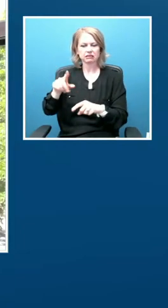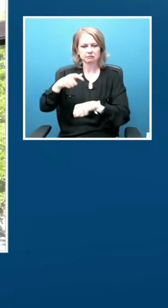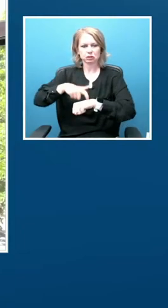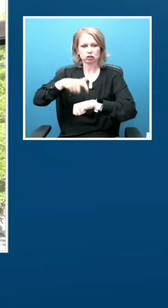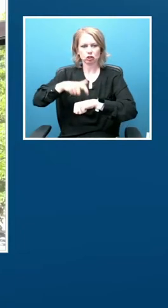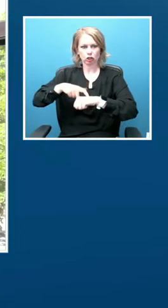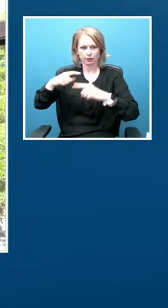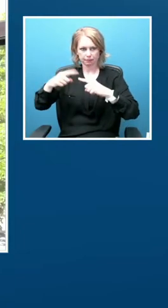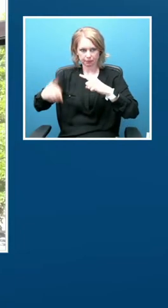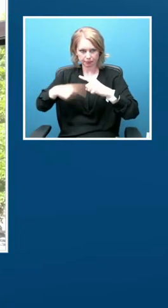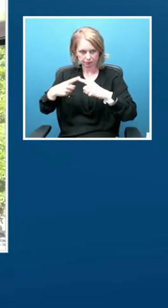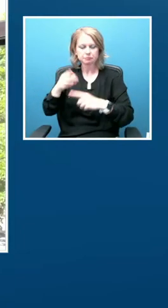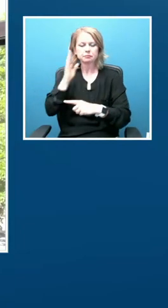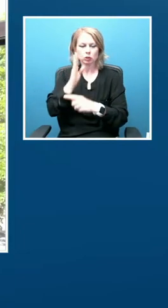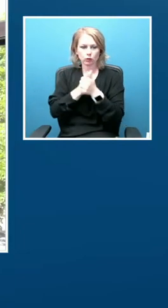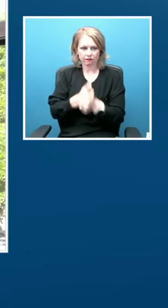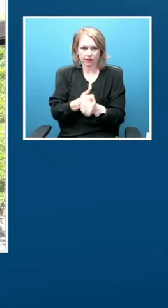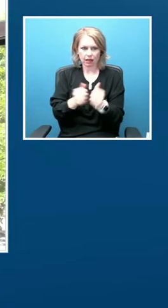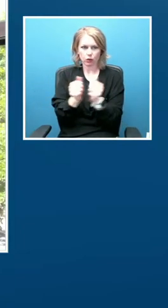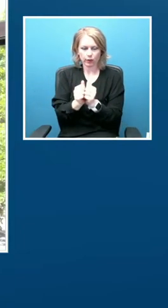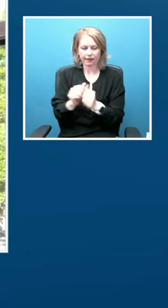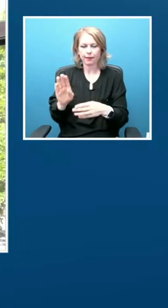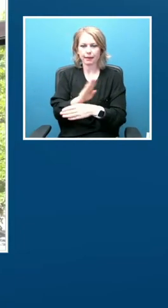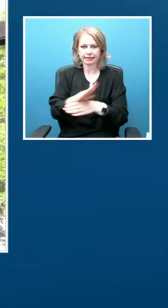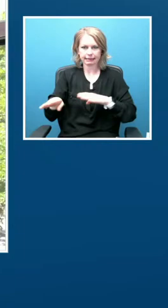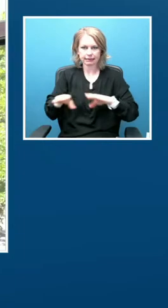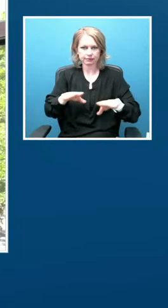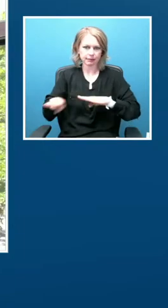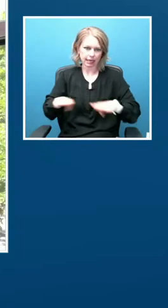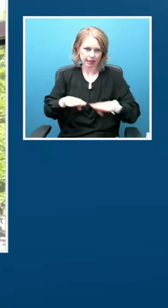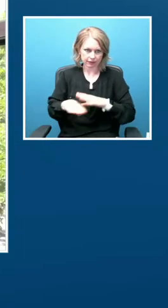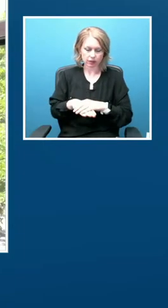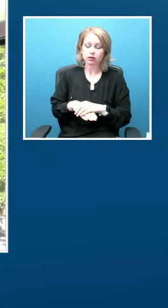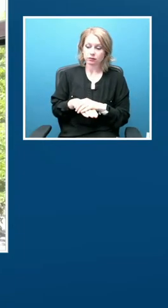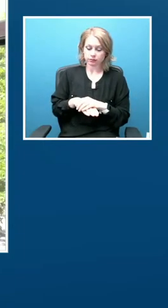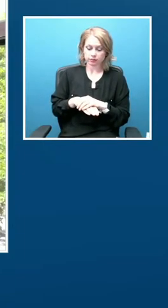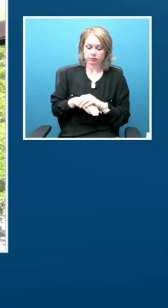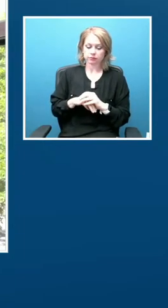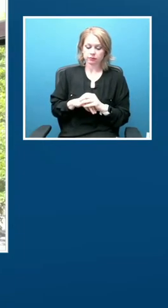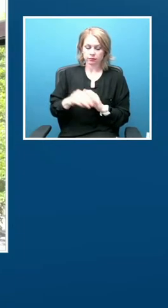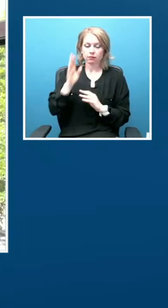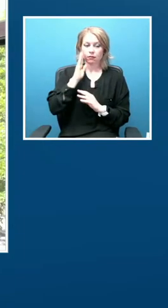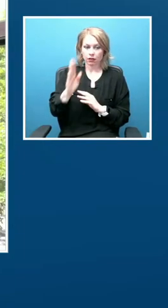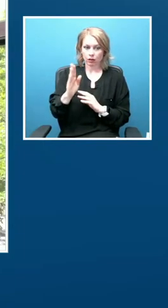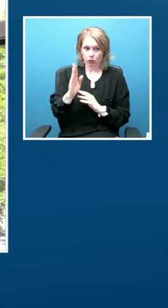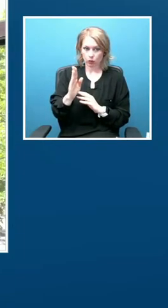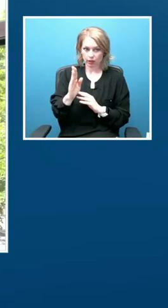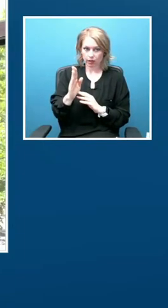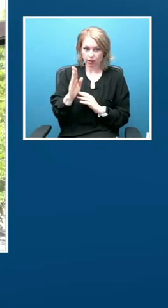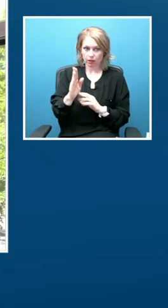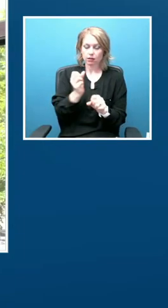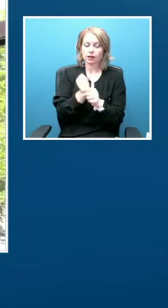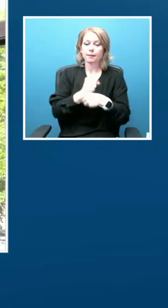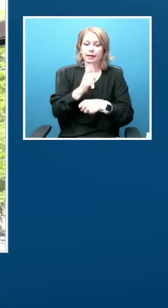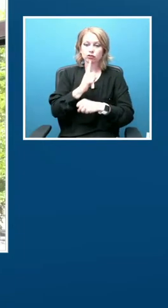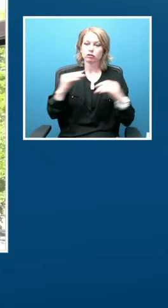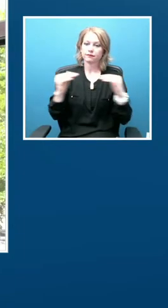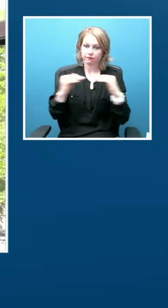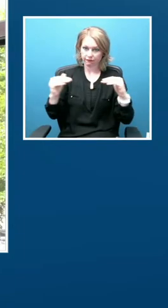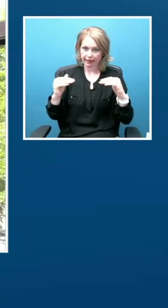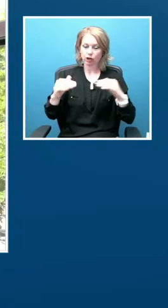conduct of committee business. The rules provide that they should be interpreted so as to promote the fair, expedient, and efficient conduct of the